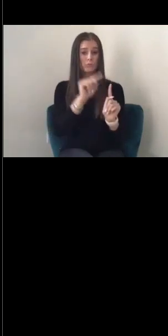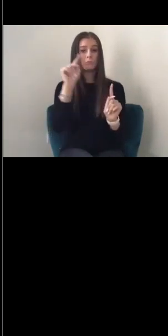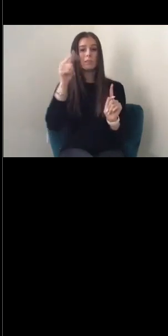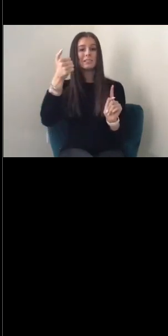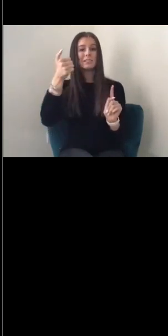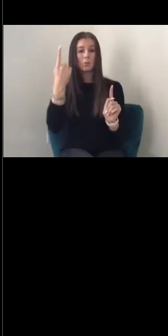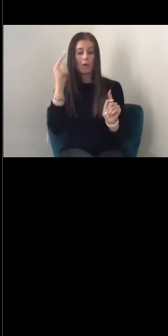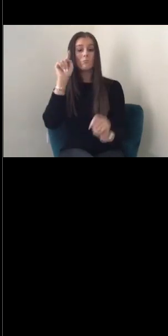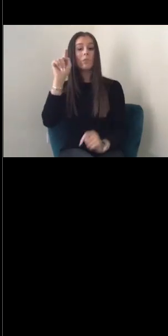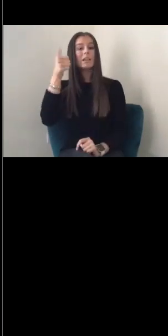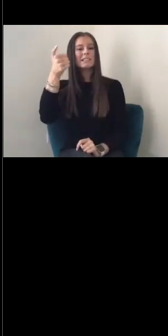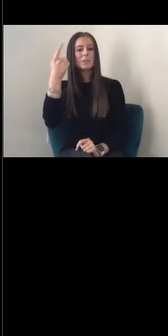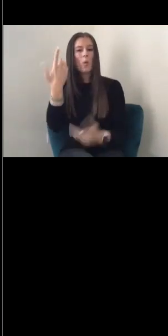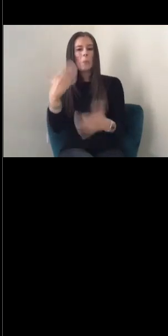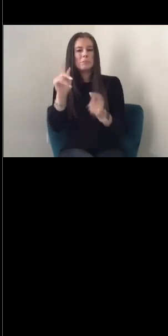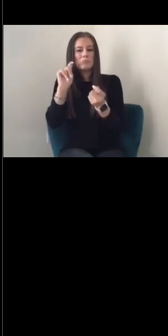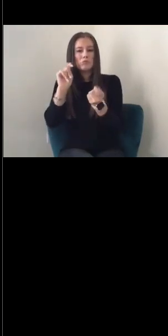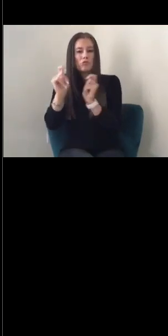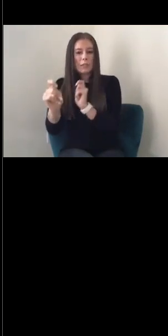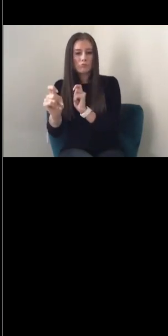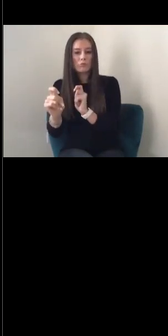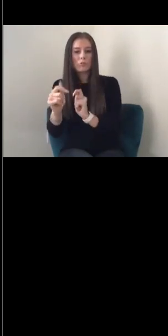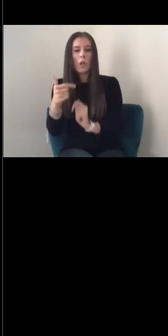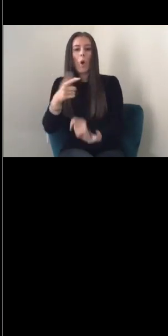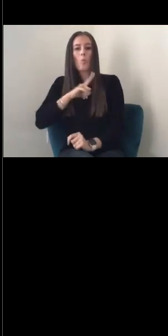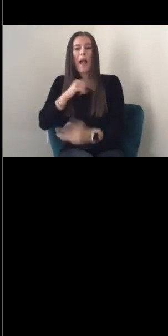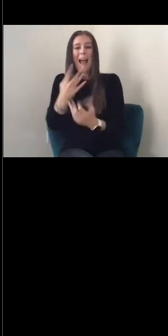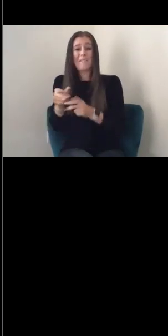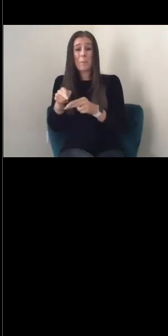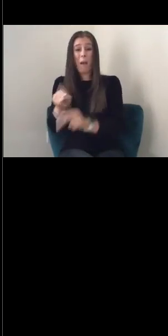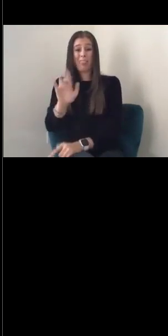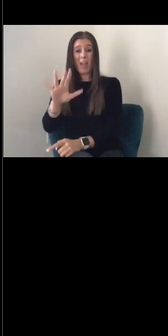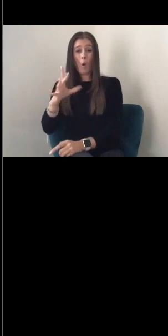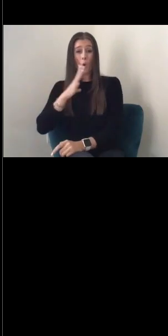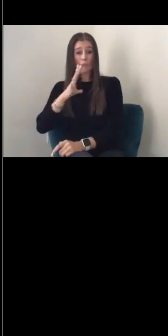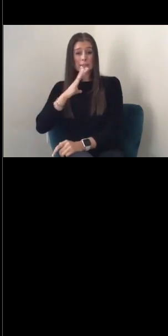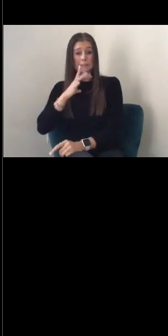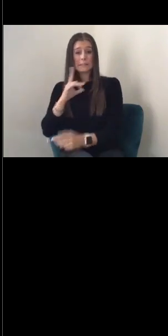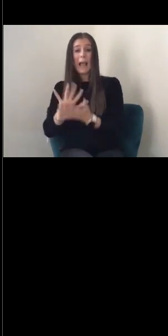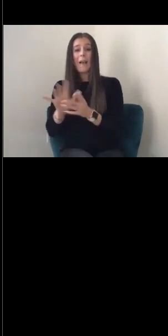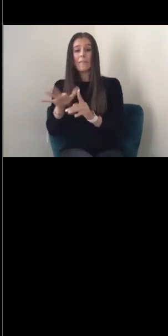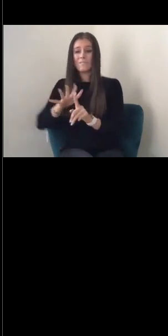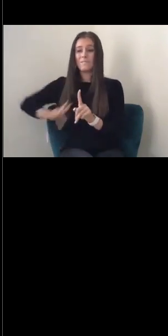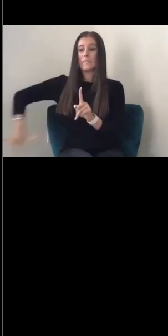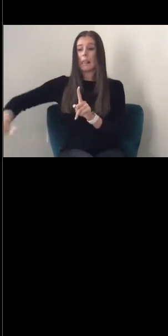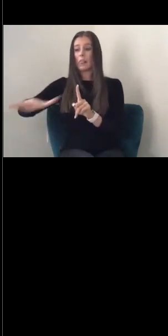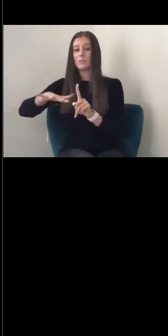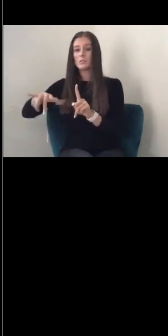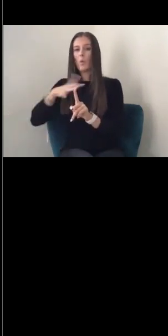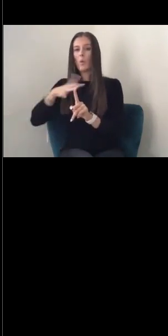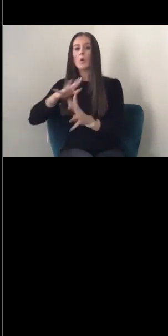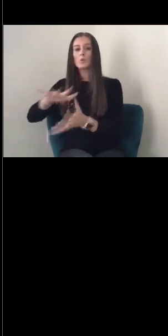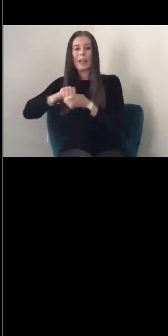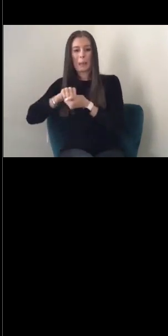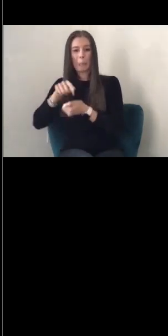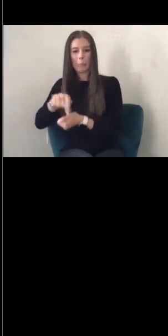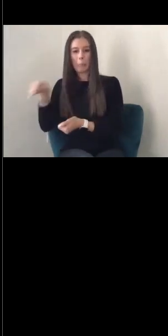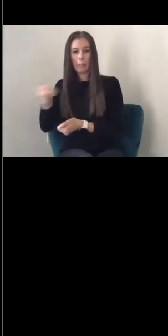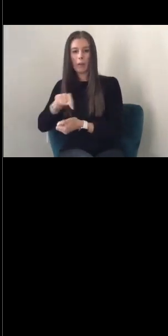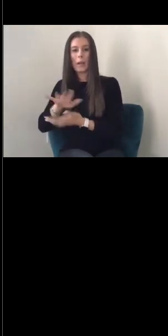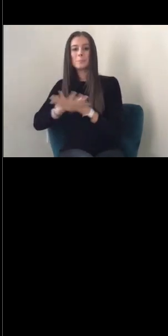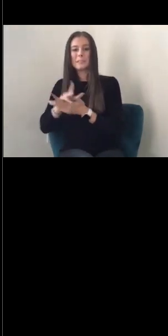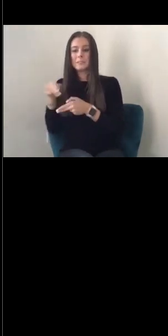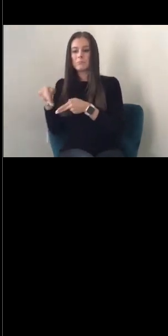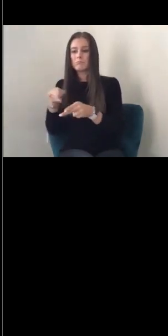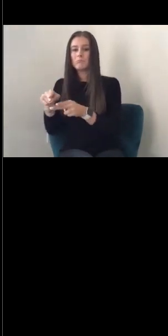slightly amended to use more of the existing footpath and to follow the existing field boundary. This refinement reduces the amount of